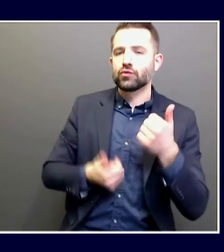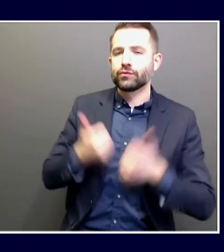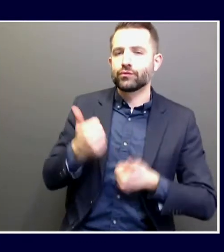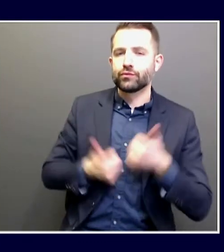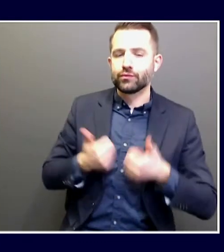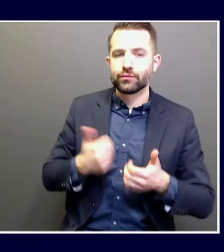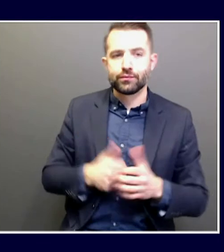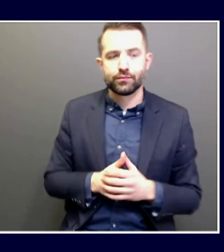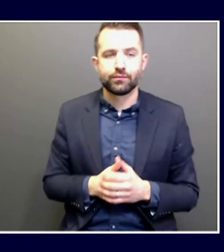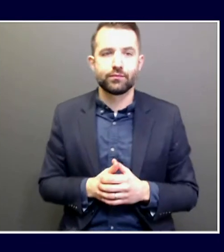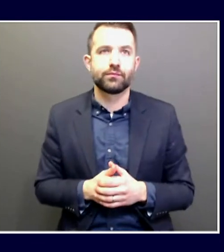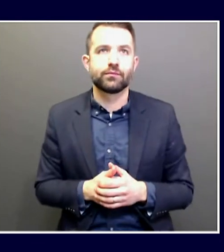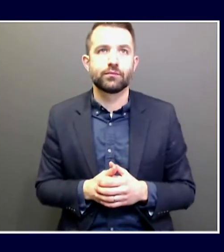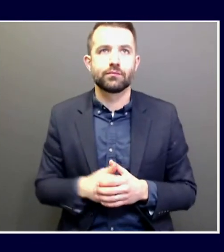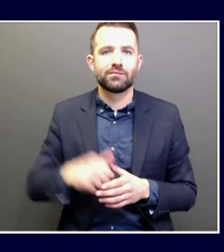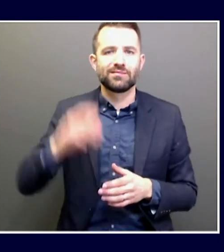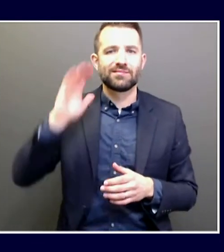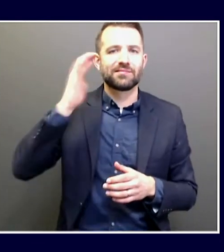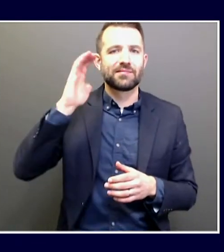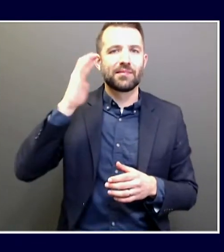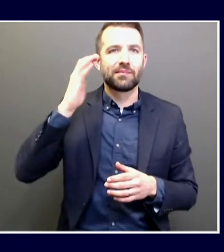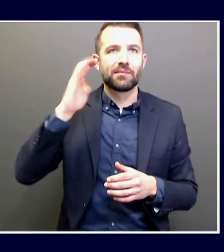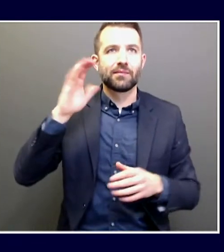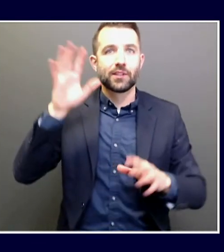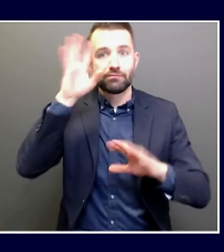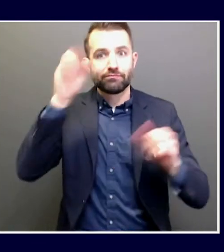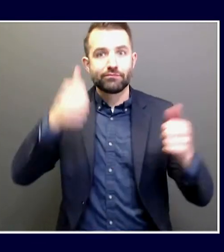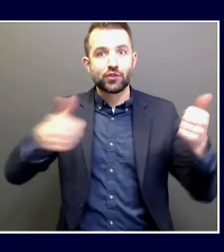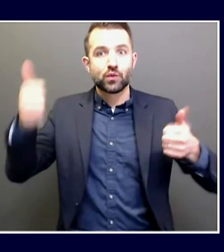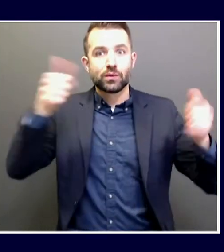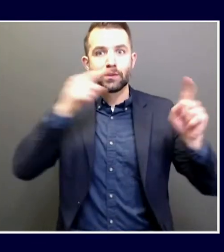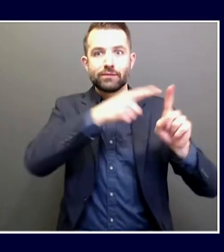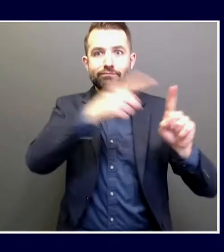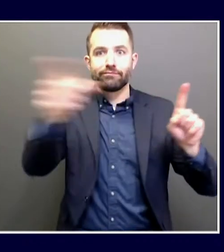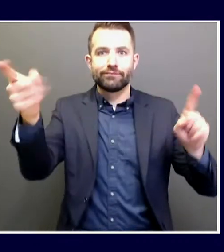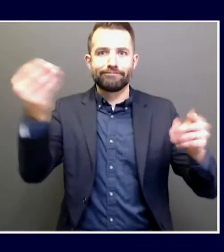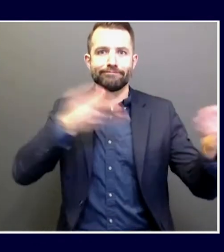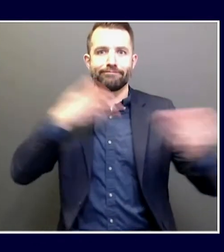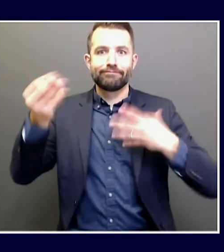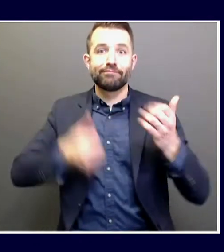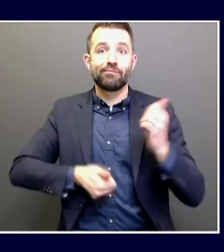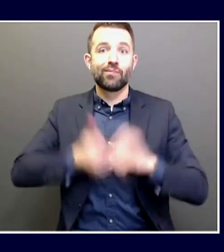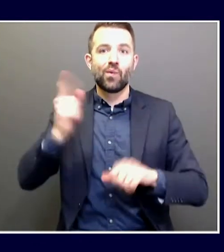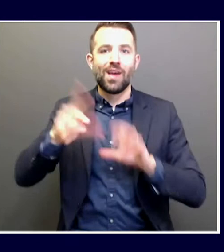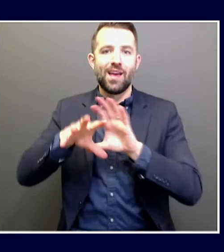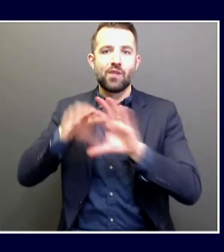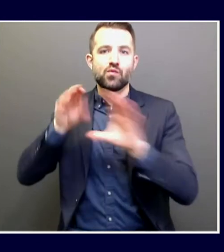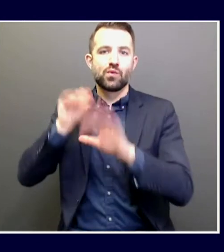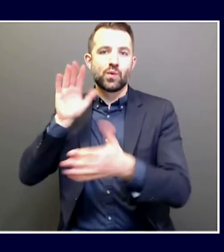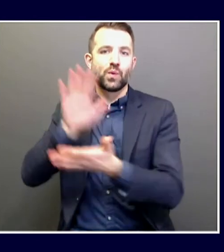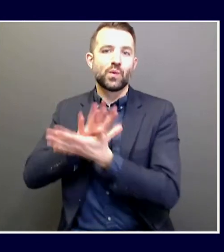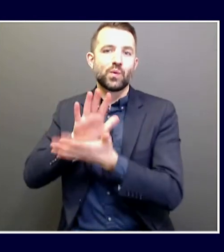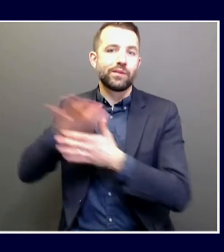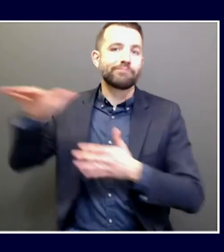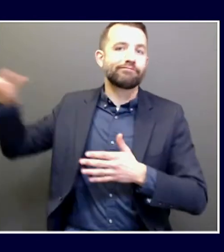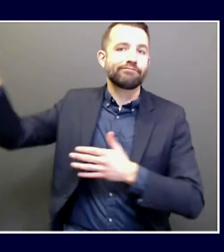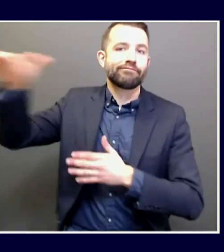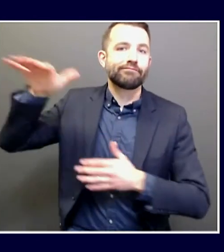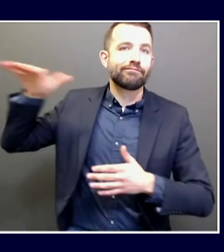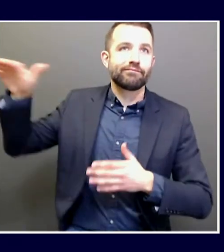more cases that spring up within within school walls? David, it's a